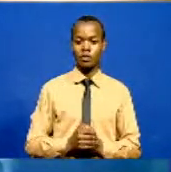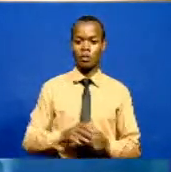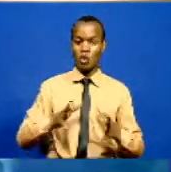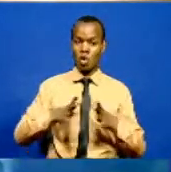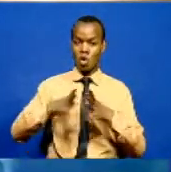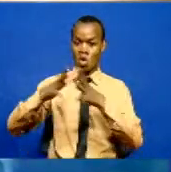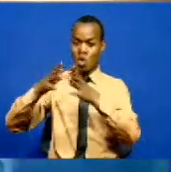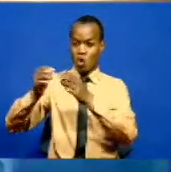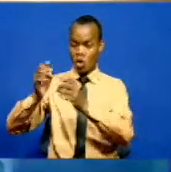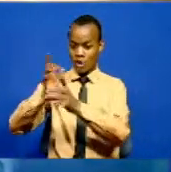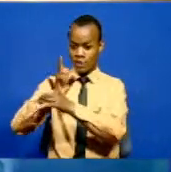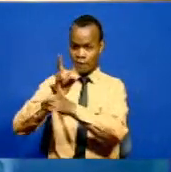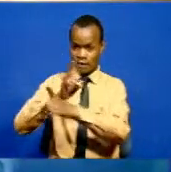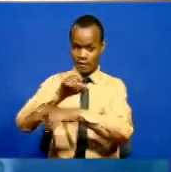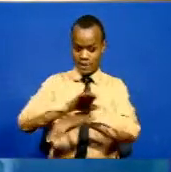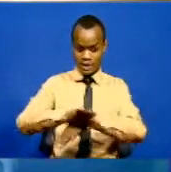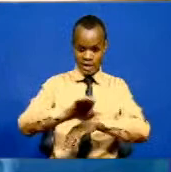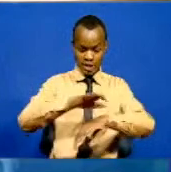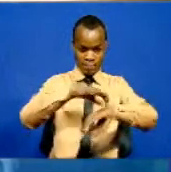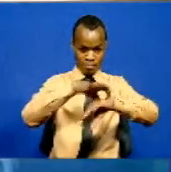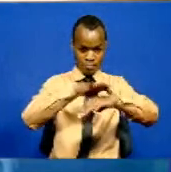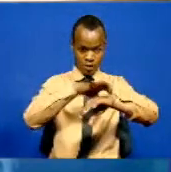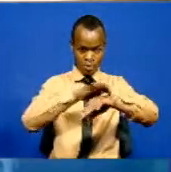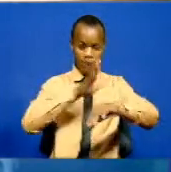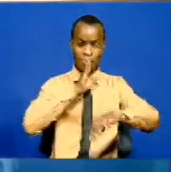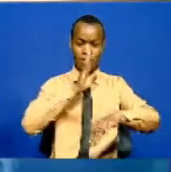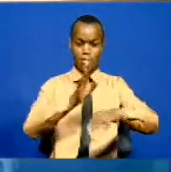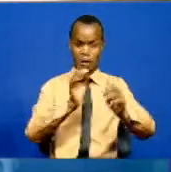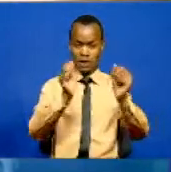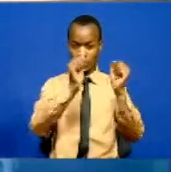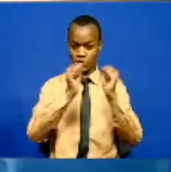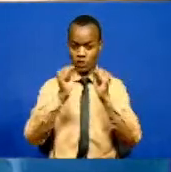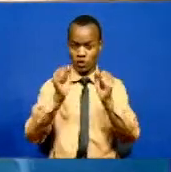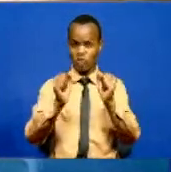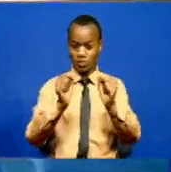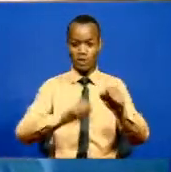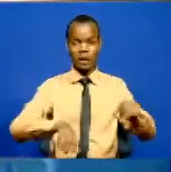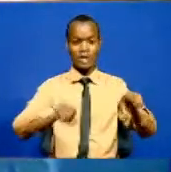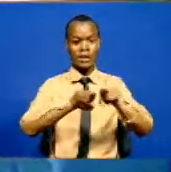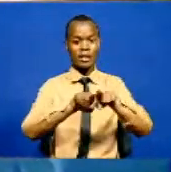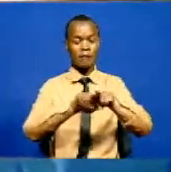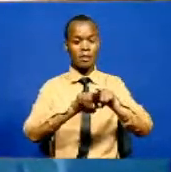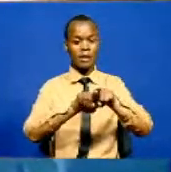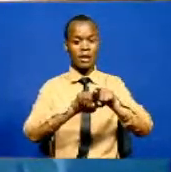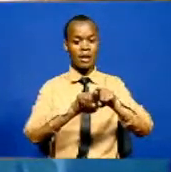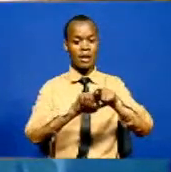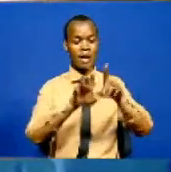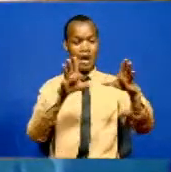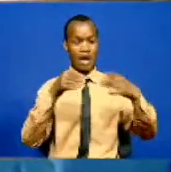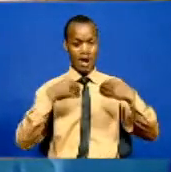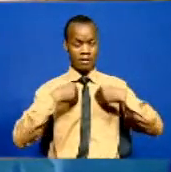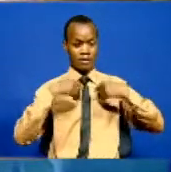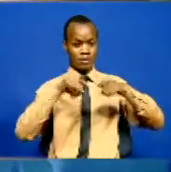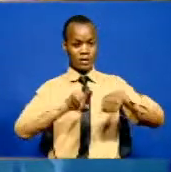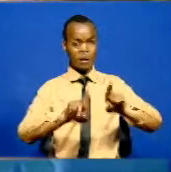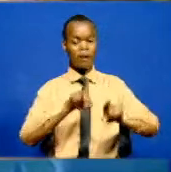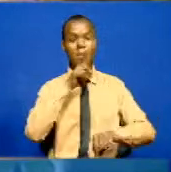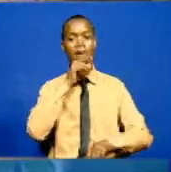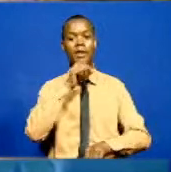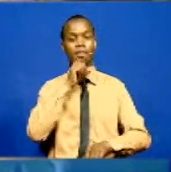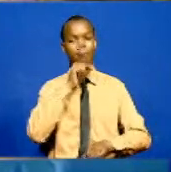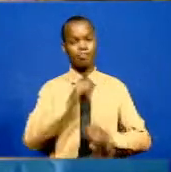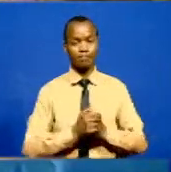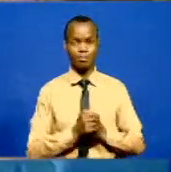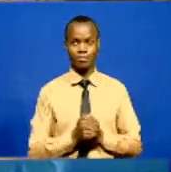the earth. Be strong, therefore, and prove yourself a man.